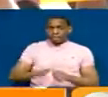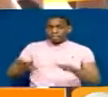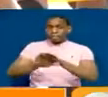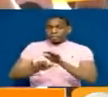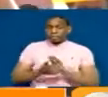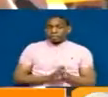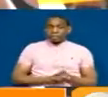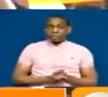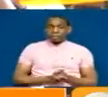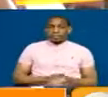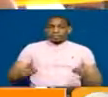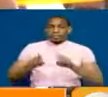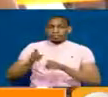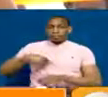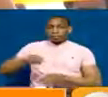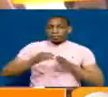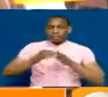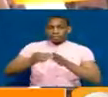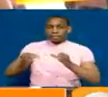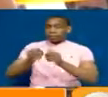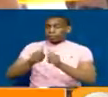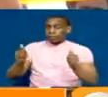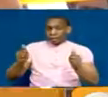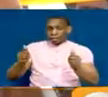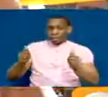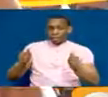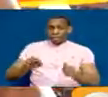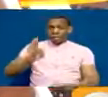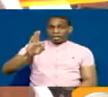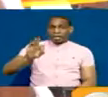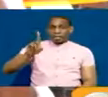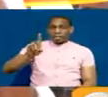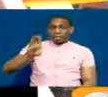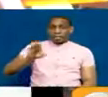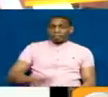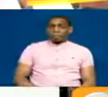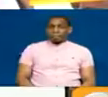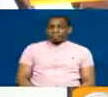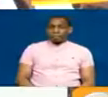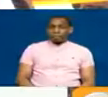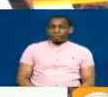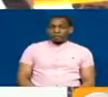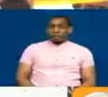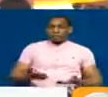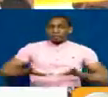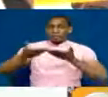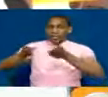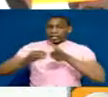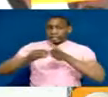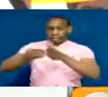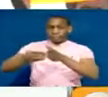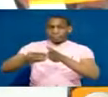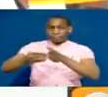yake, na tumekuwa tunaongoza hiyo chama vizuri, hiyo FCDC. We will provide